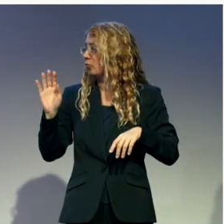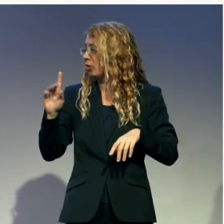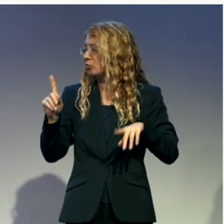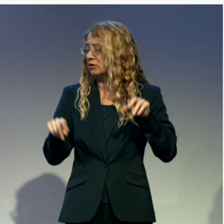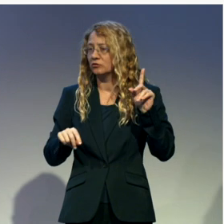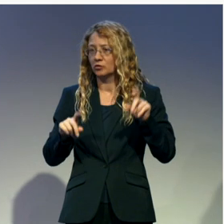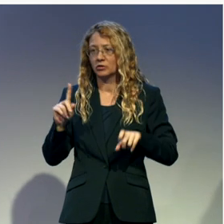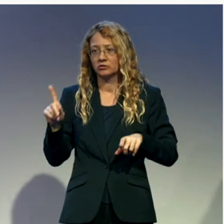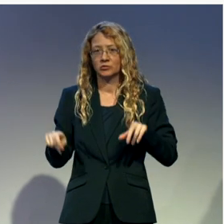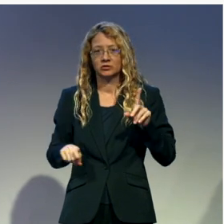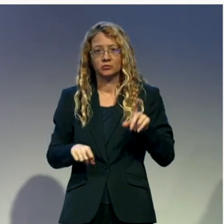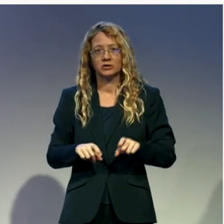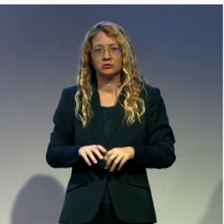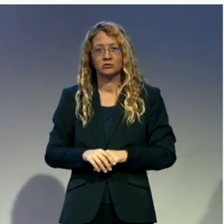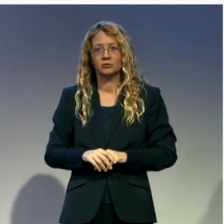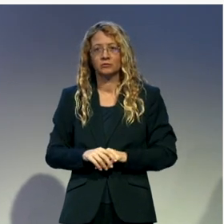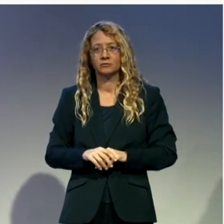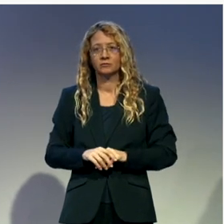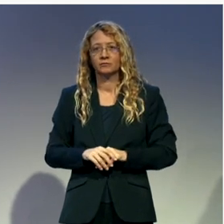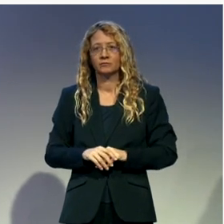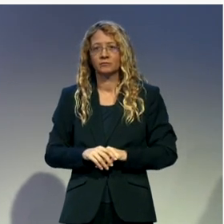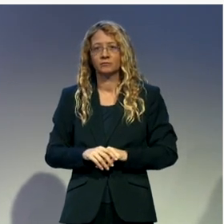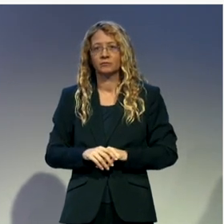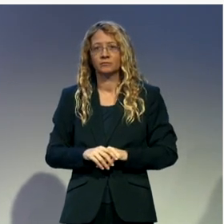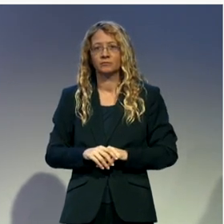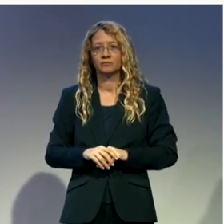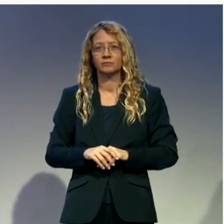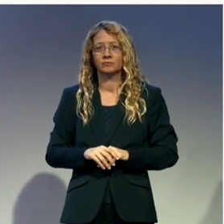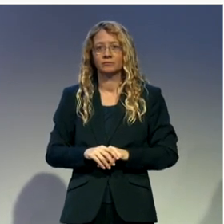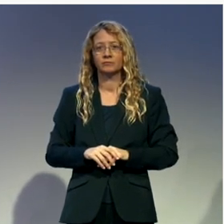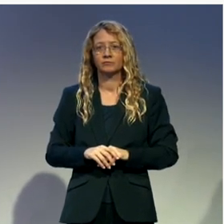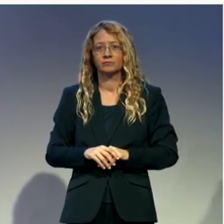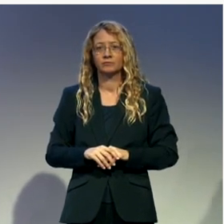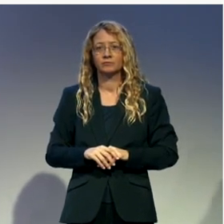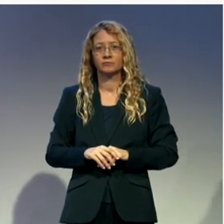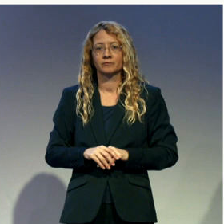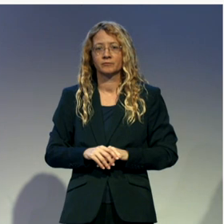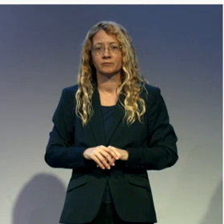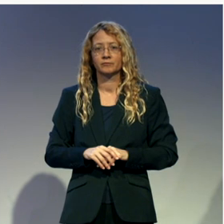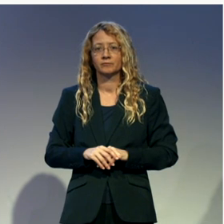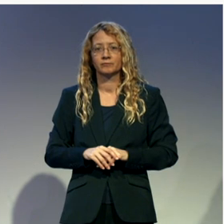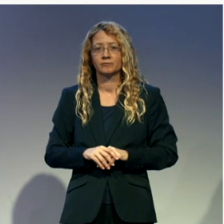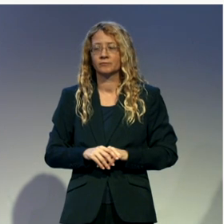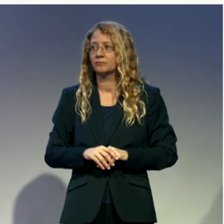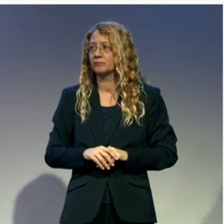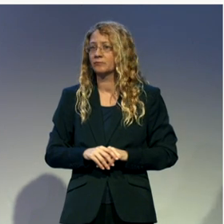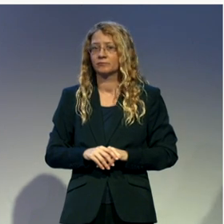You have microphone here? Yeah, okay. Hi, my question is for